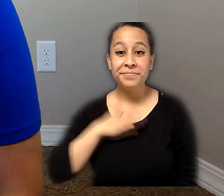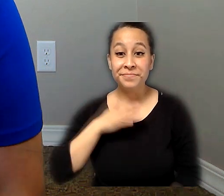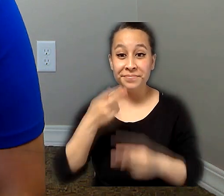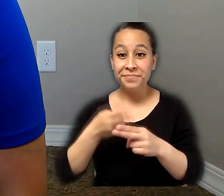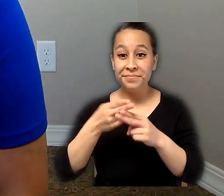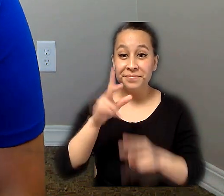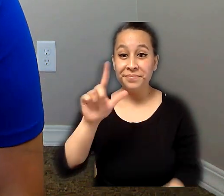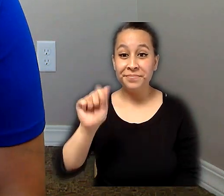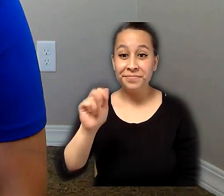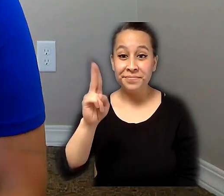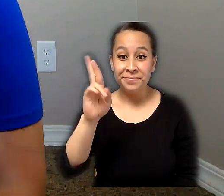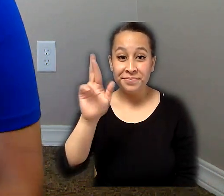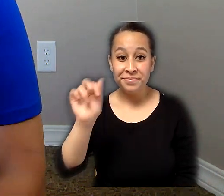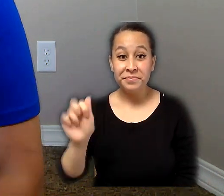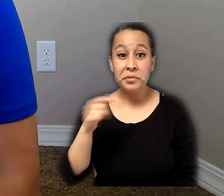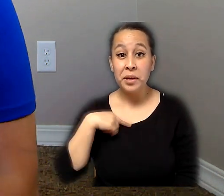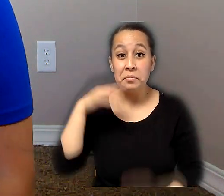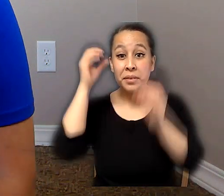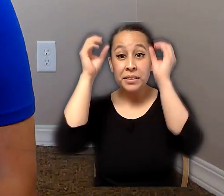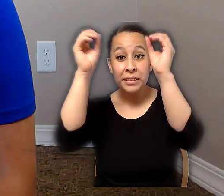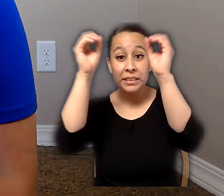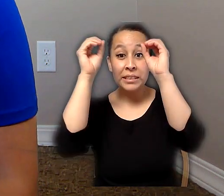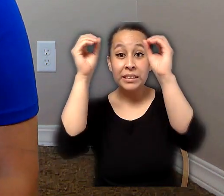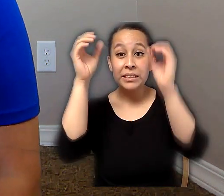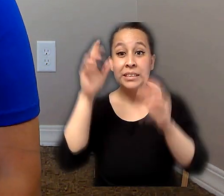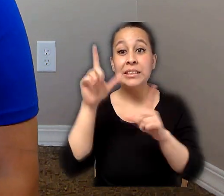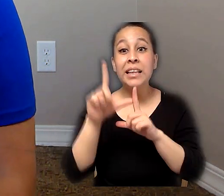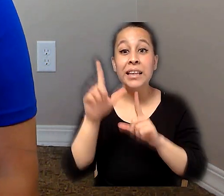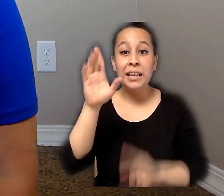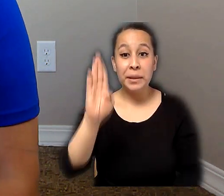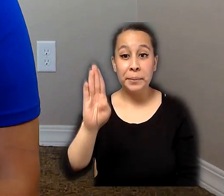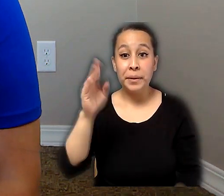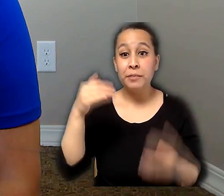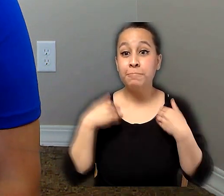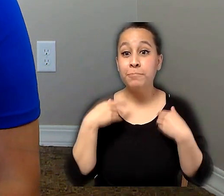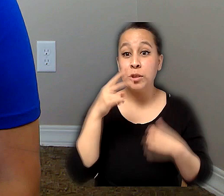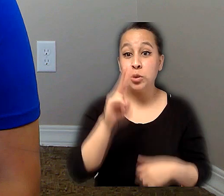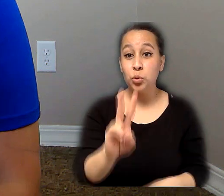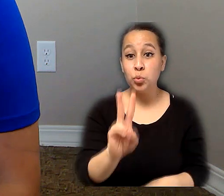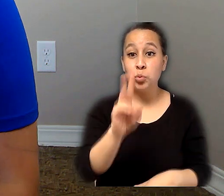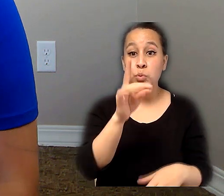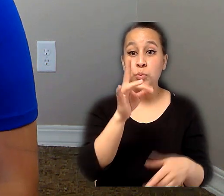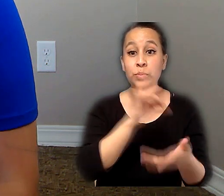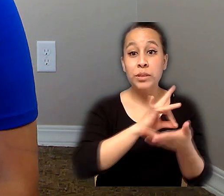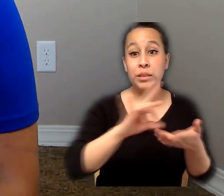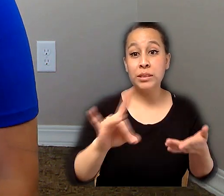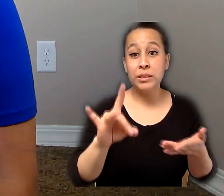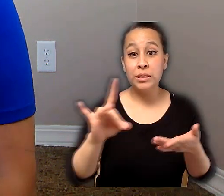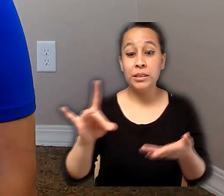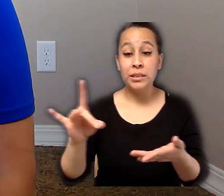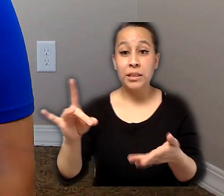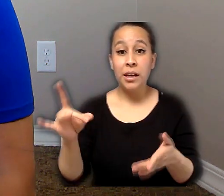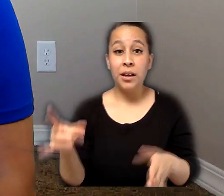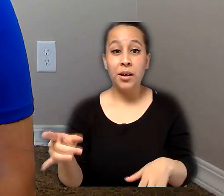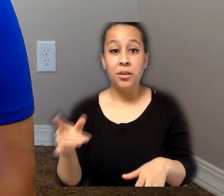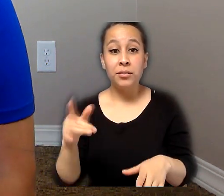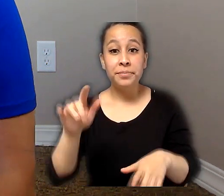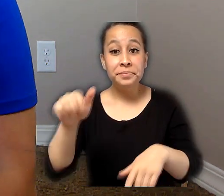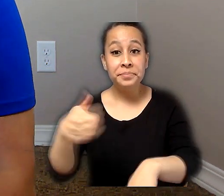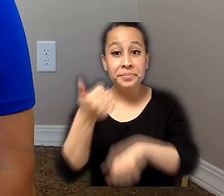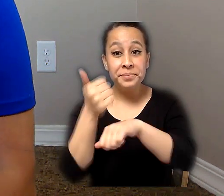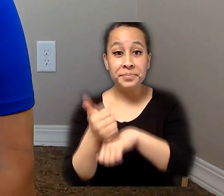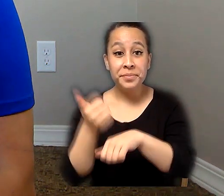My name's Laura, and I'm gonna be teaching letter B. Letter B has 2 8 counts of choreography, total of 16